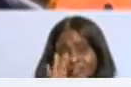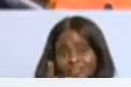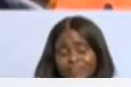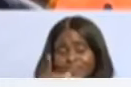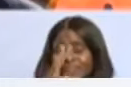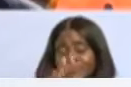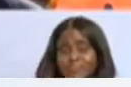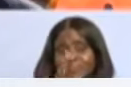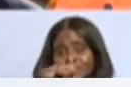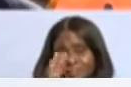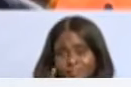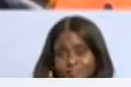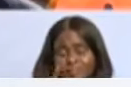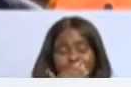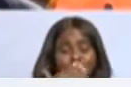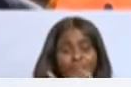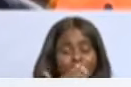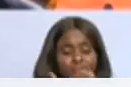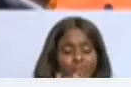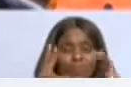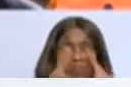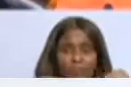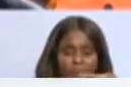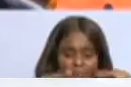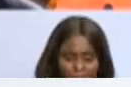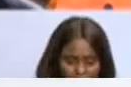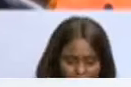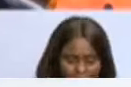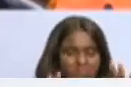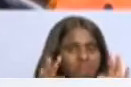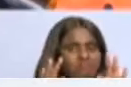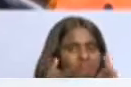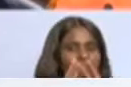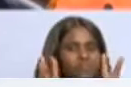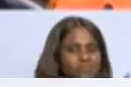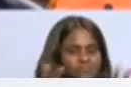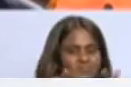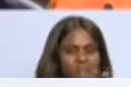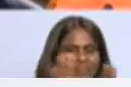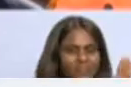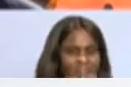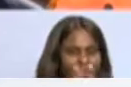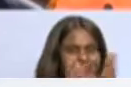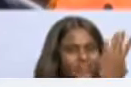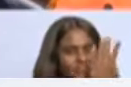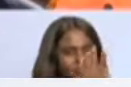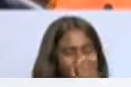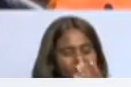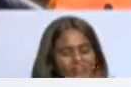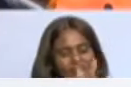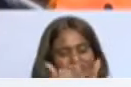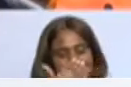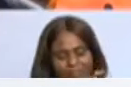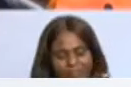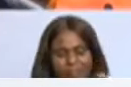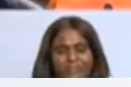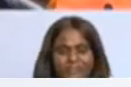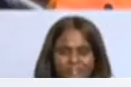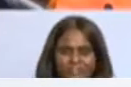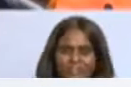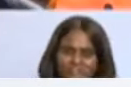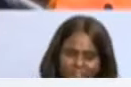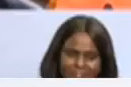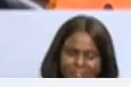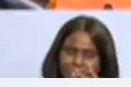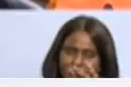Madam Speaker, a good rural road network is equally critical to our development agenda. During this period under review, Madam